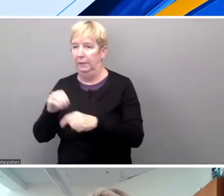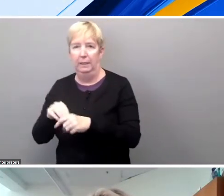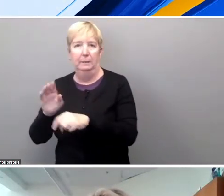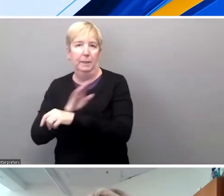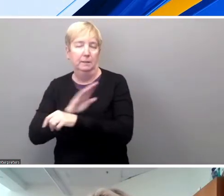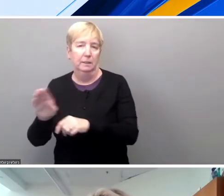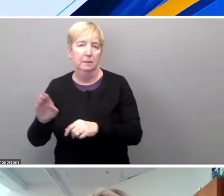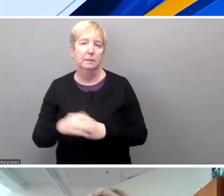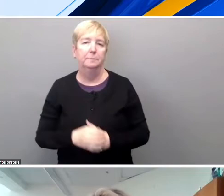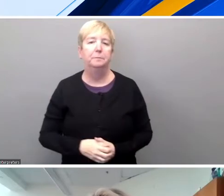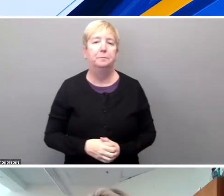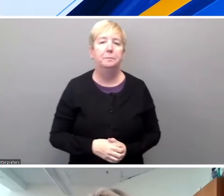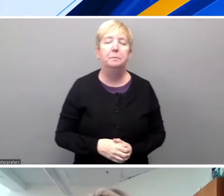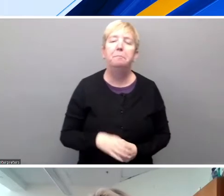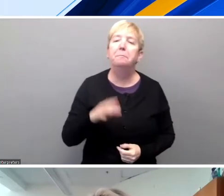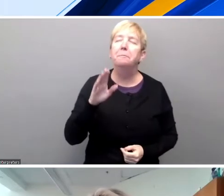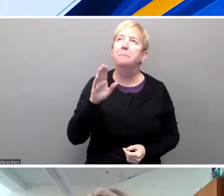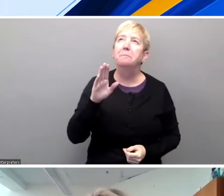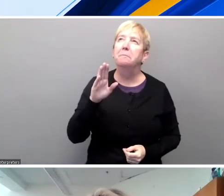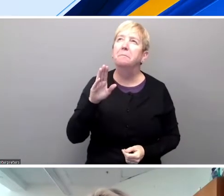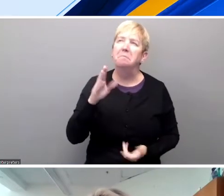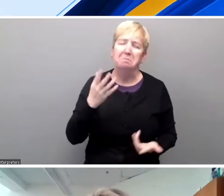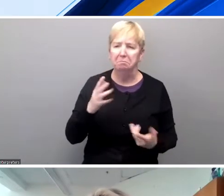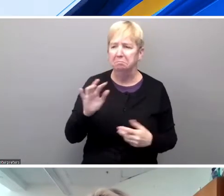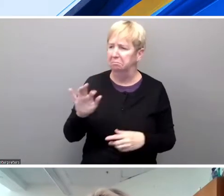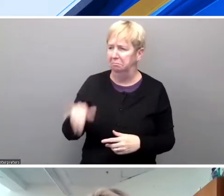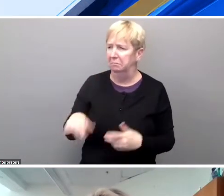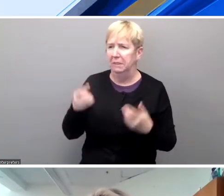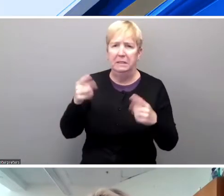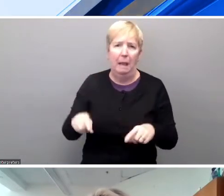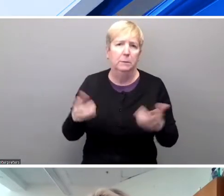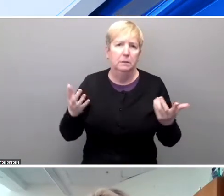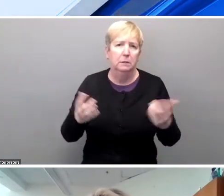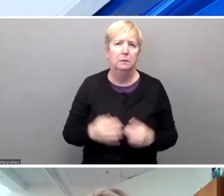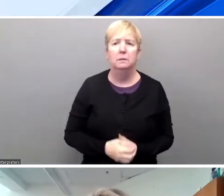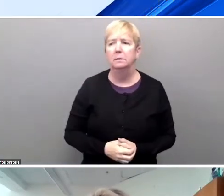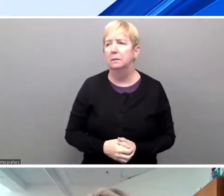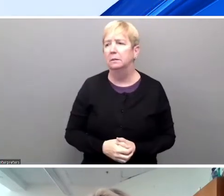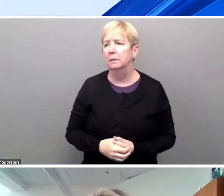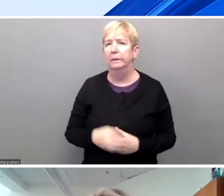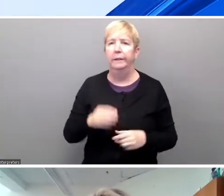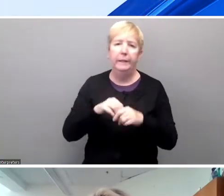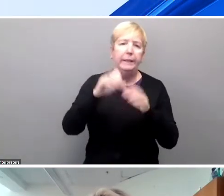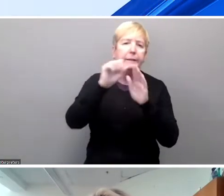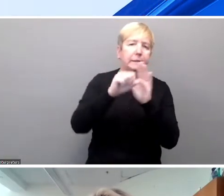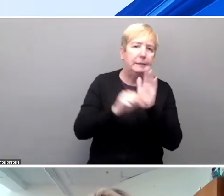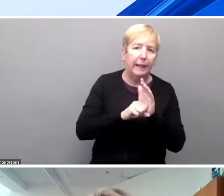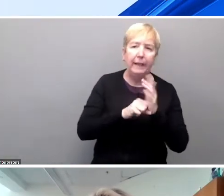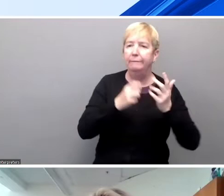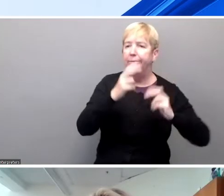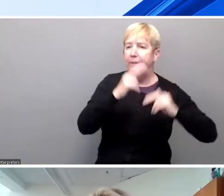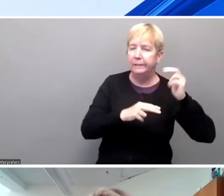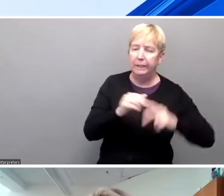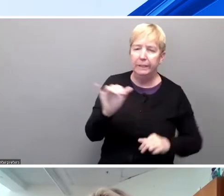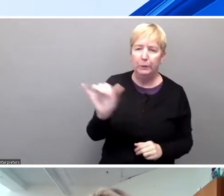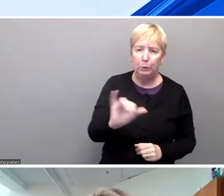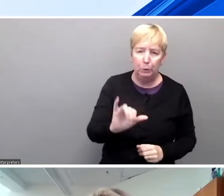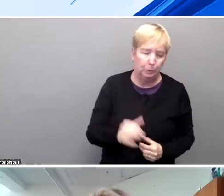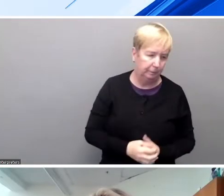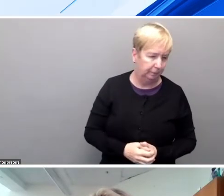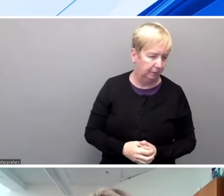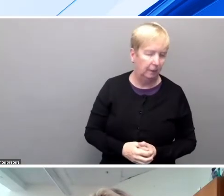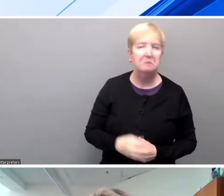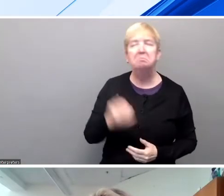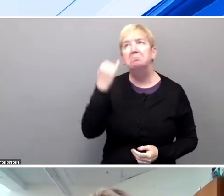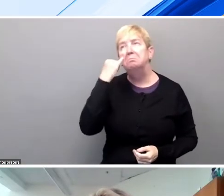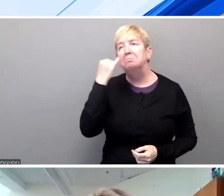this, but it's not unusual at all. And this happens in state facilities as well. When we have a case in an office,